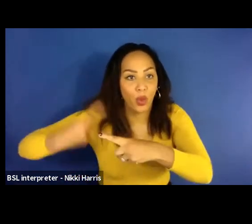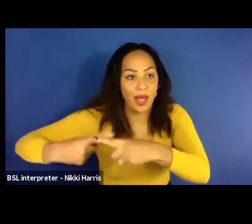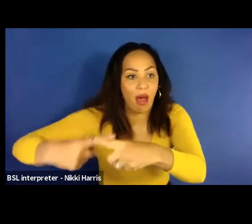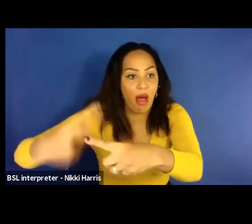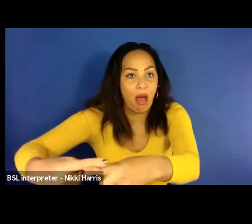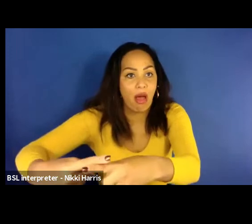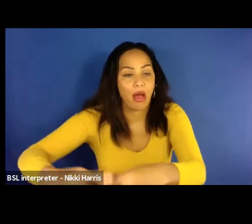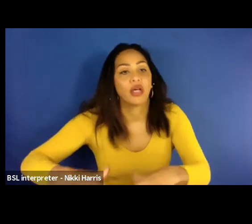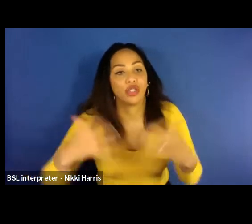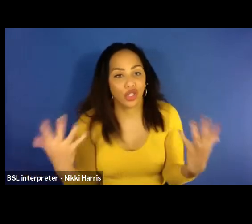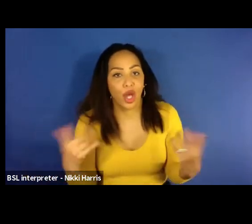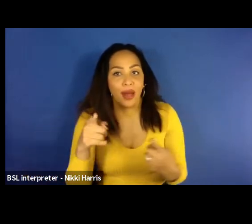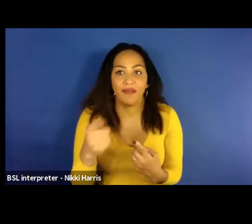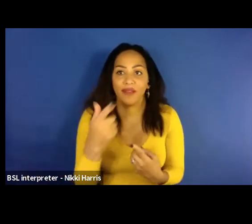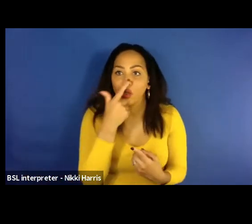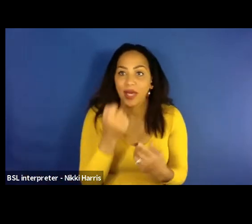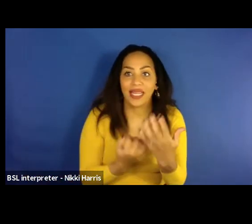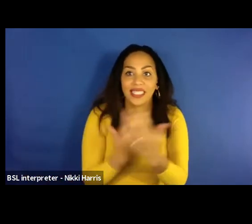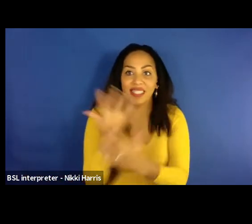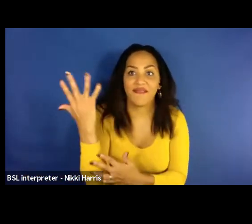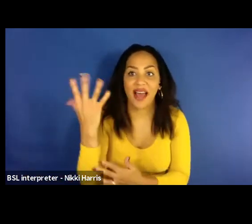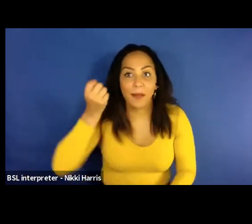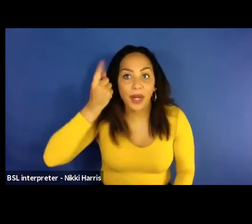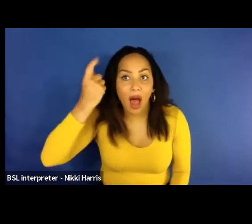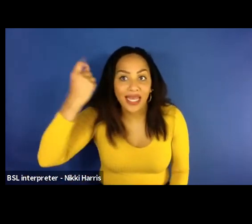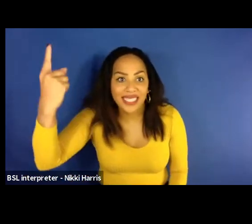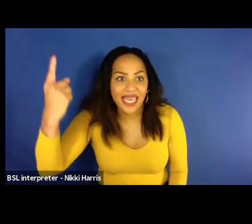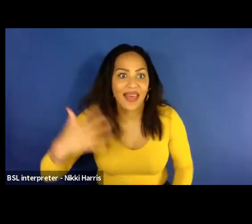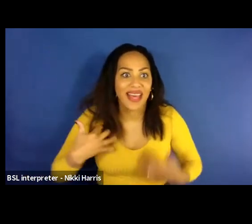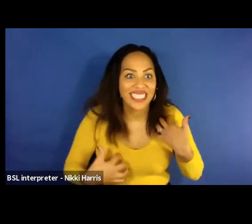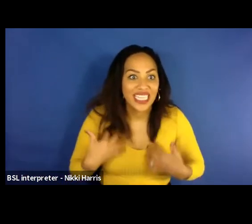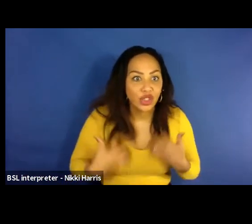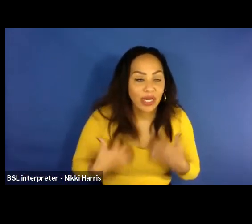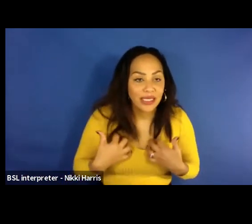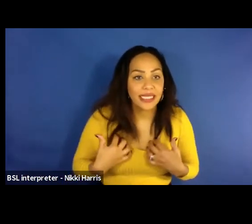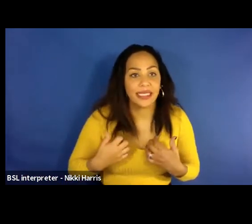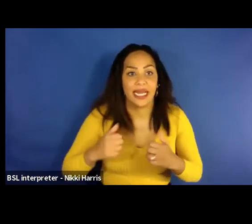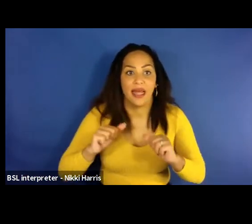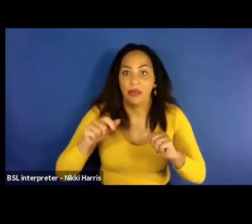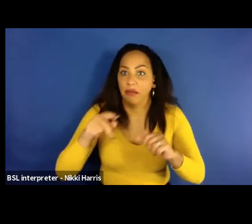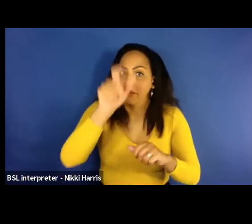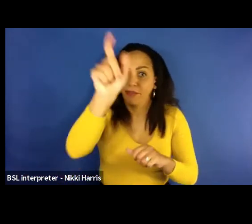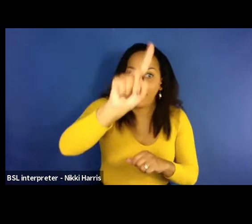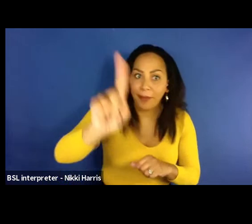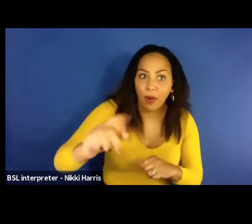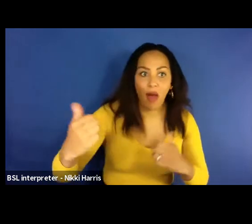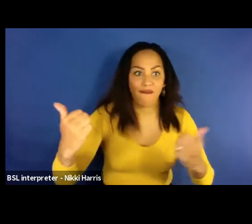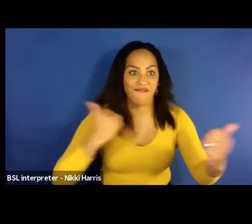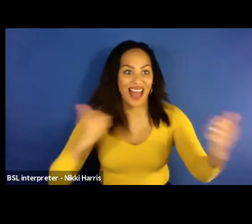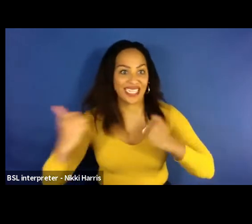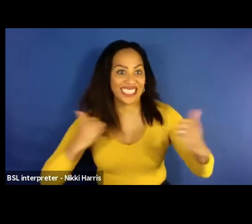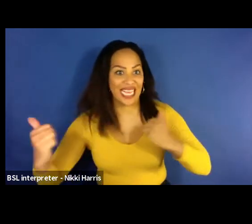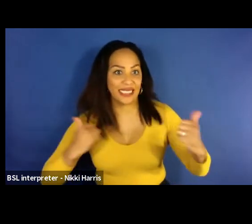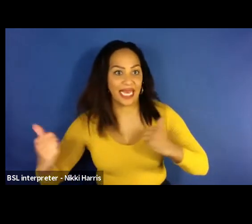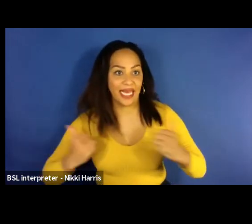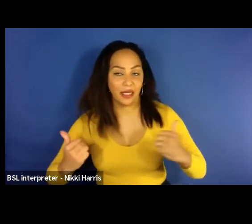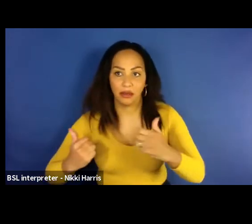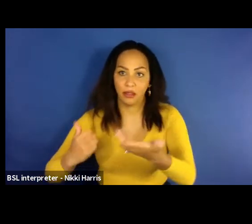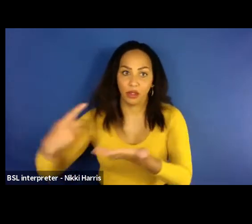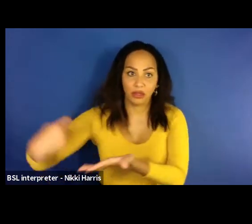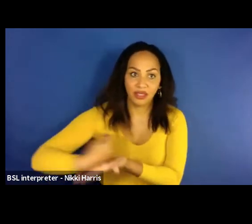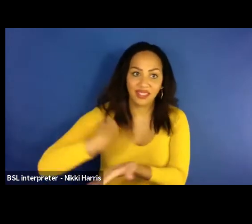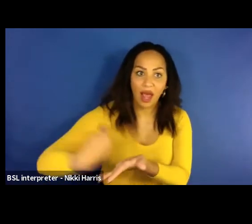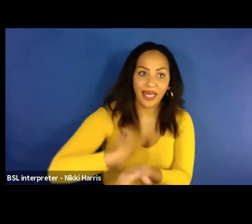can develop an idea that has interest, that is validated by people that are signing up or paying to use that idea, that product, that service,